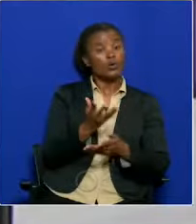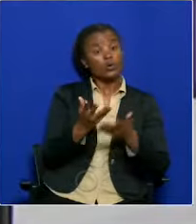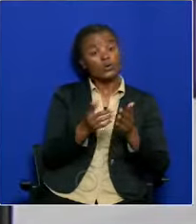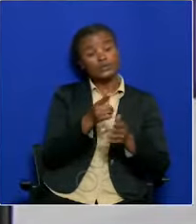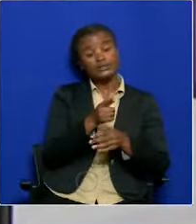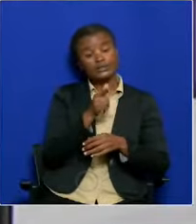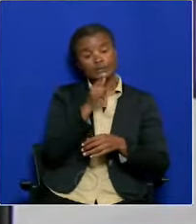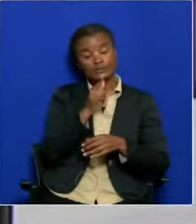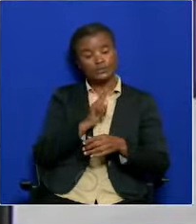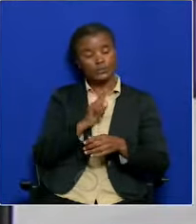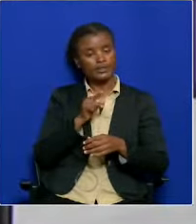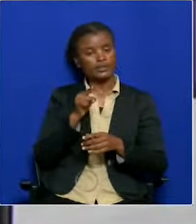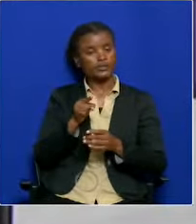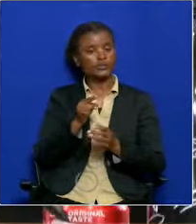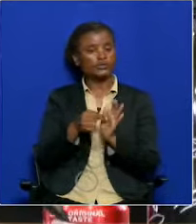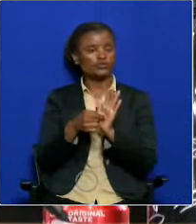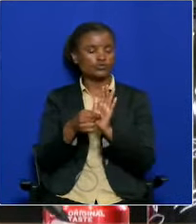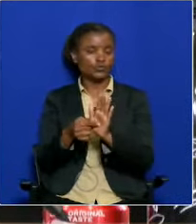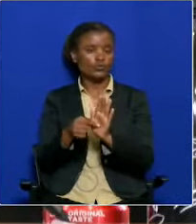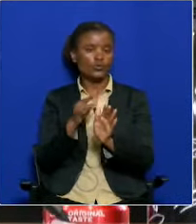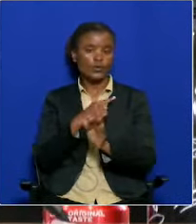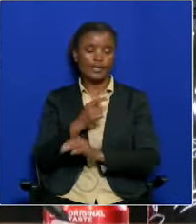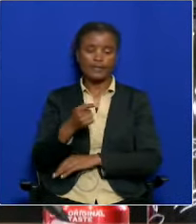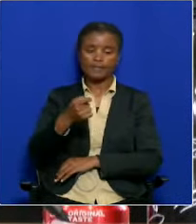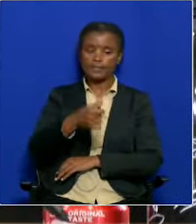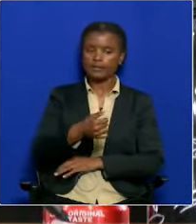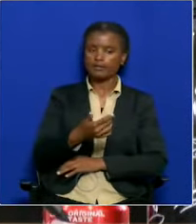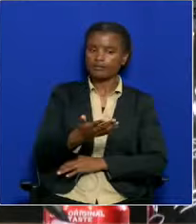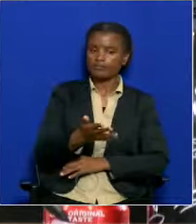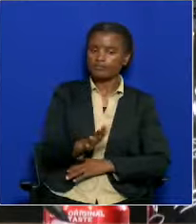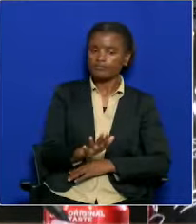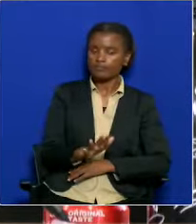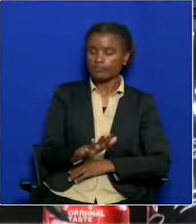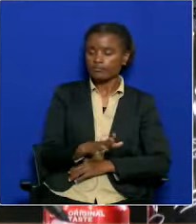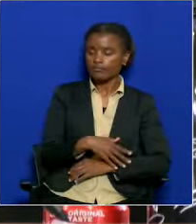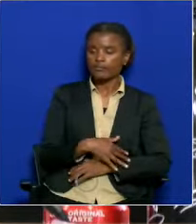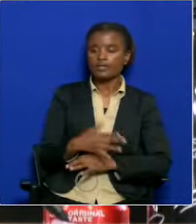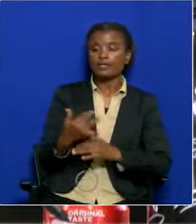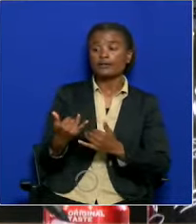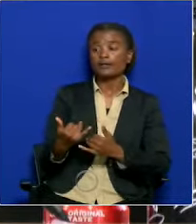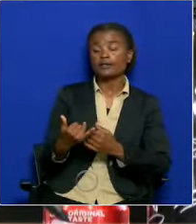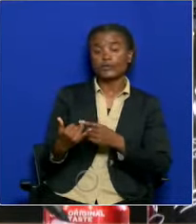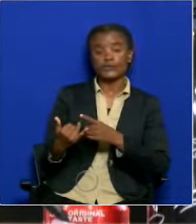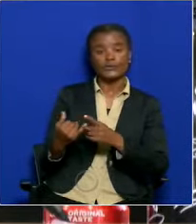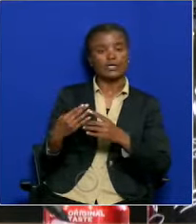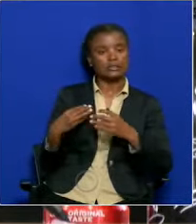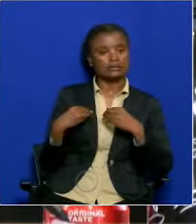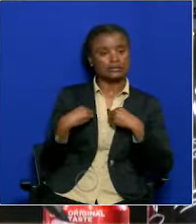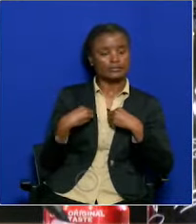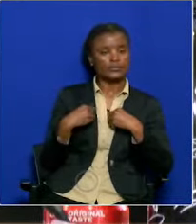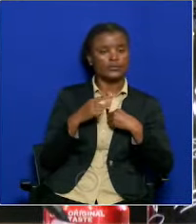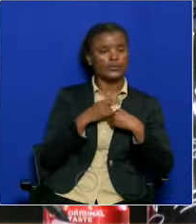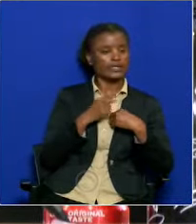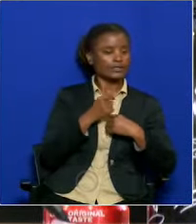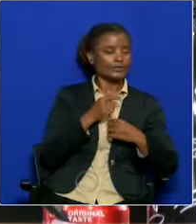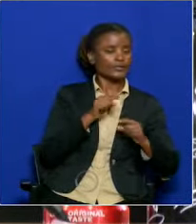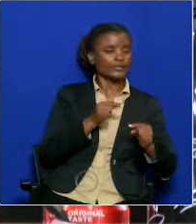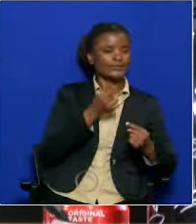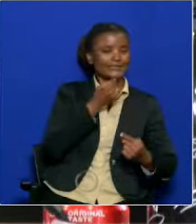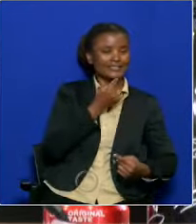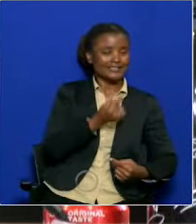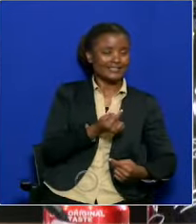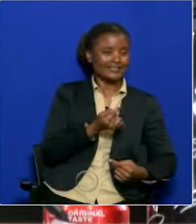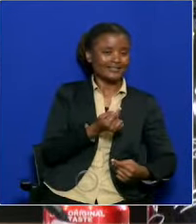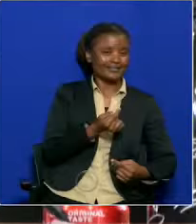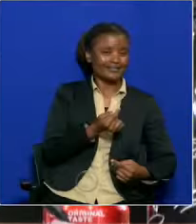shows it is paid. But General, do you accept that you can't on the one hand say you are not involved